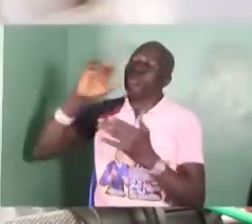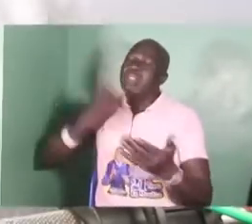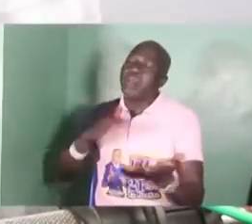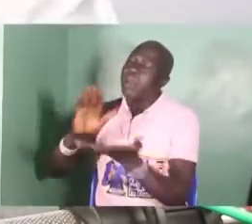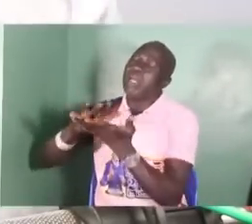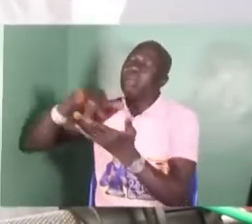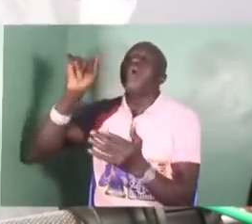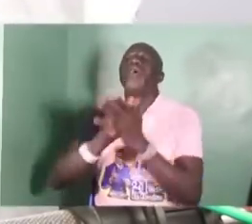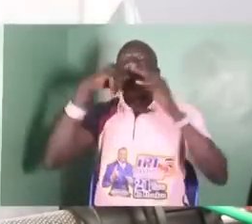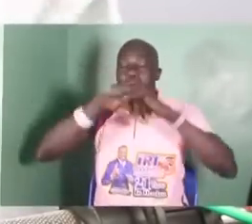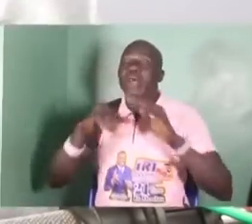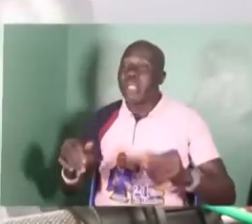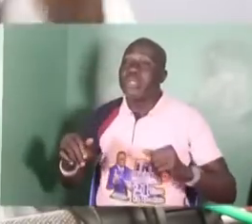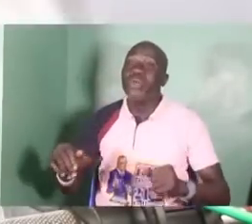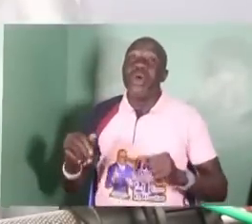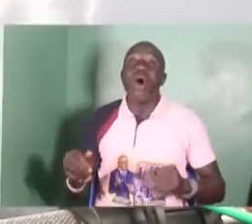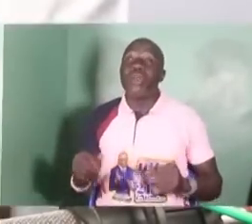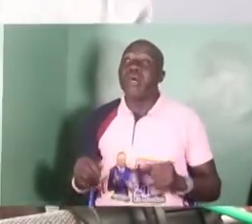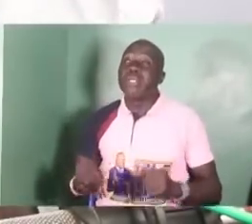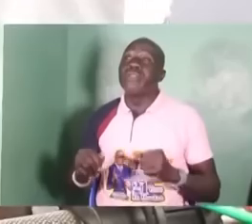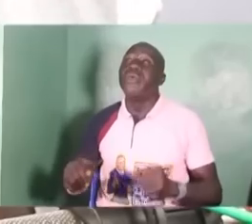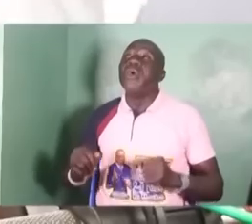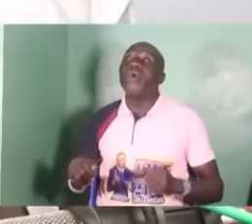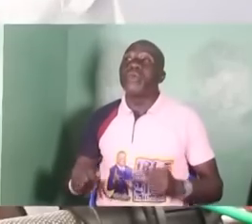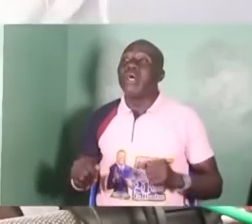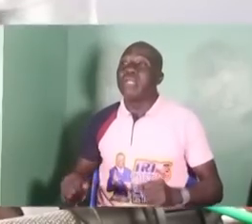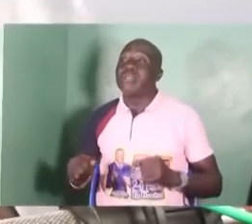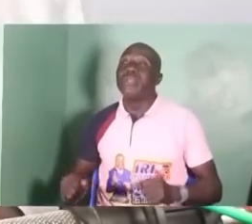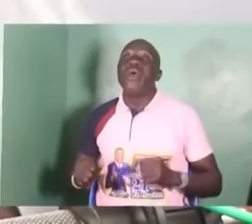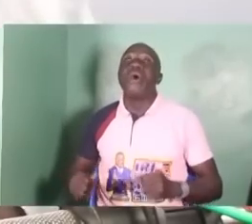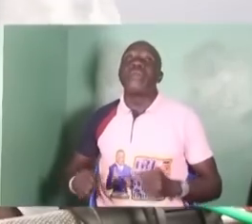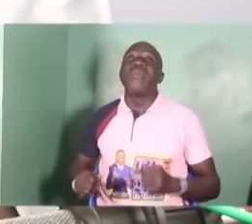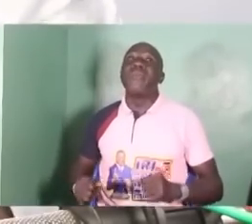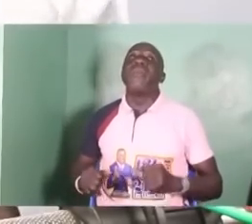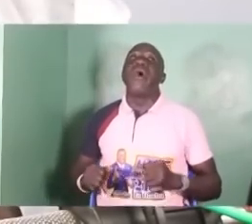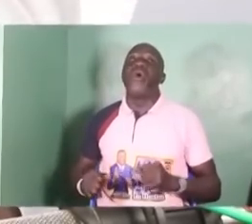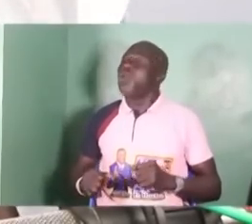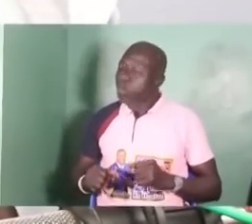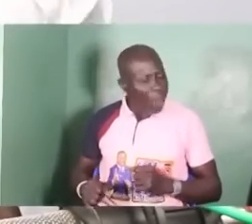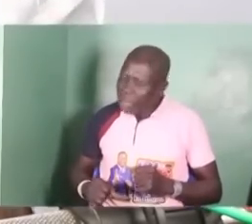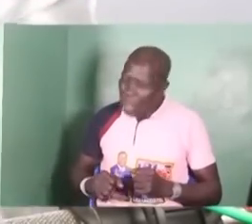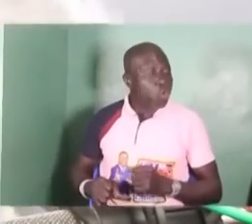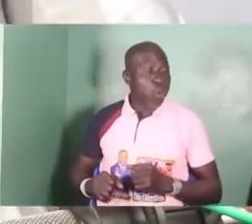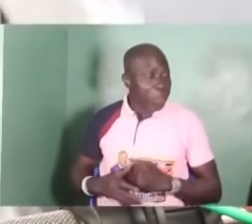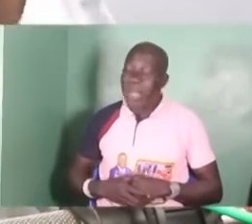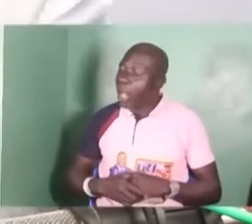does it say? And the Lord shines darkness.